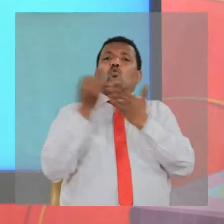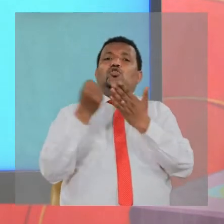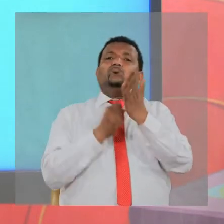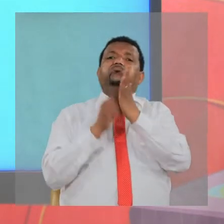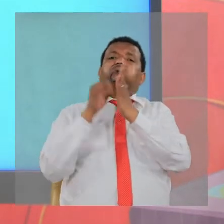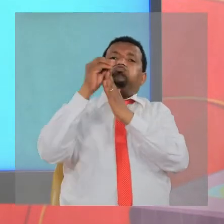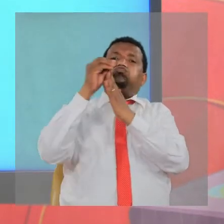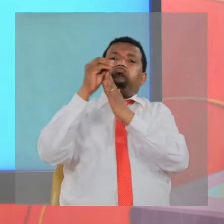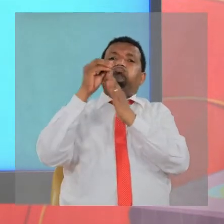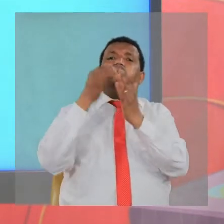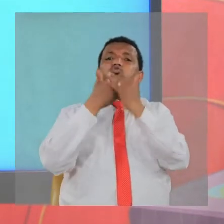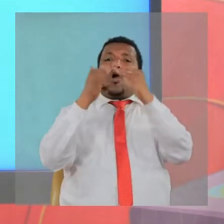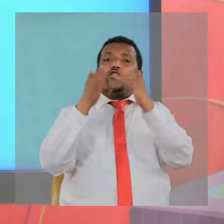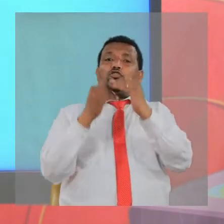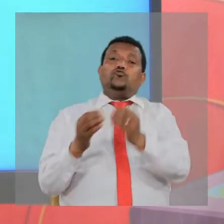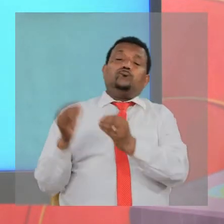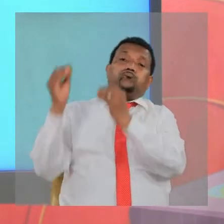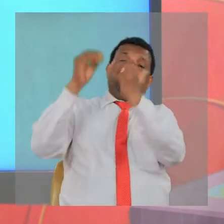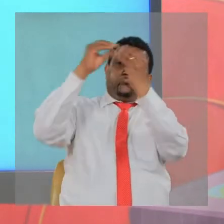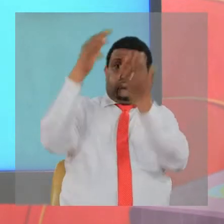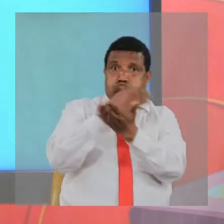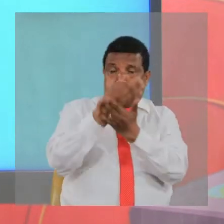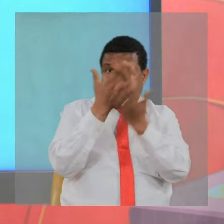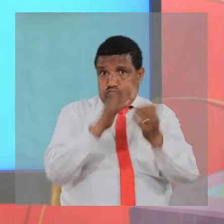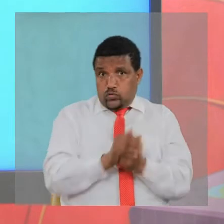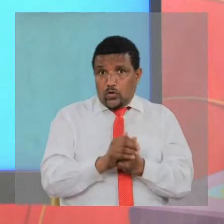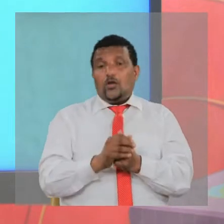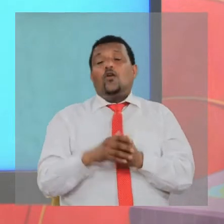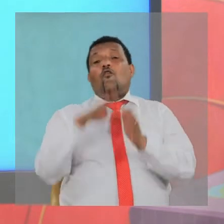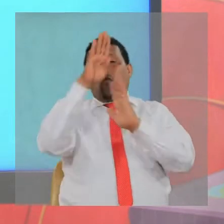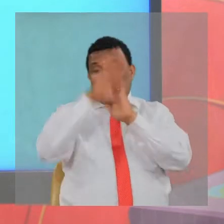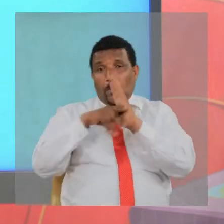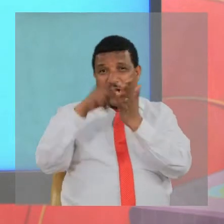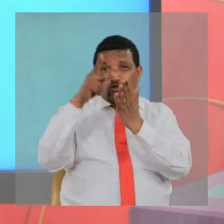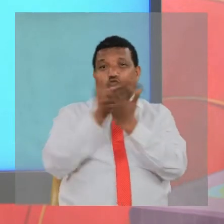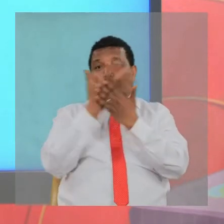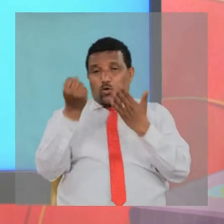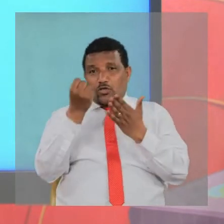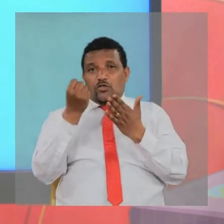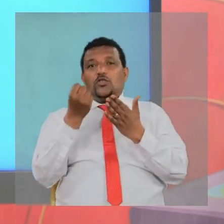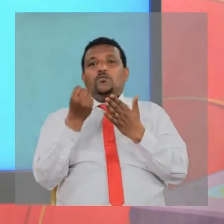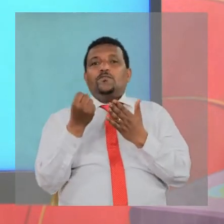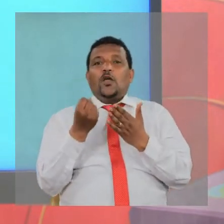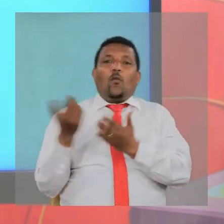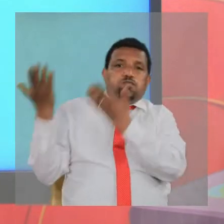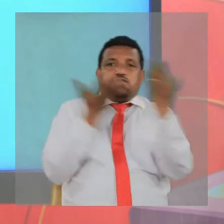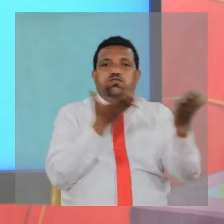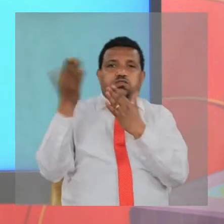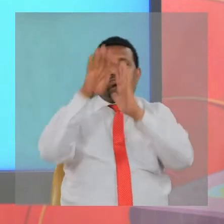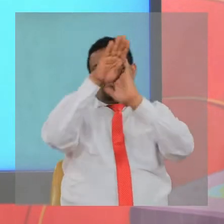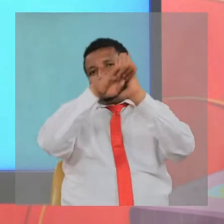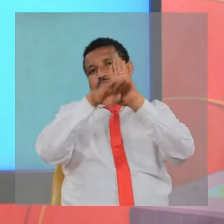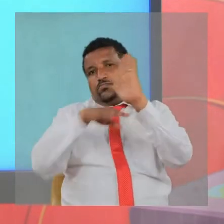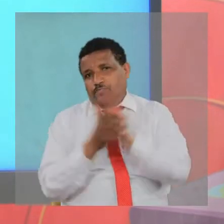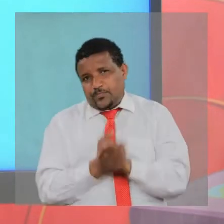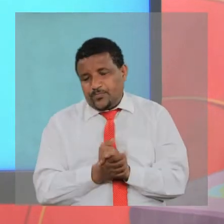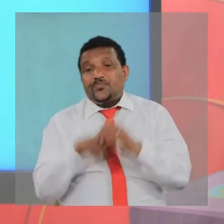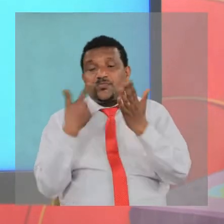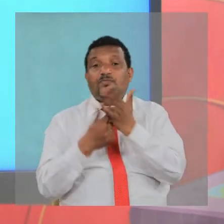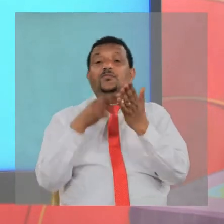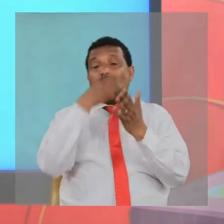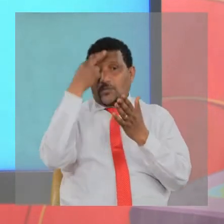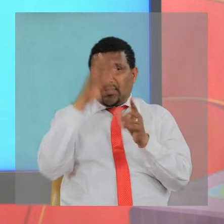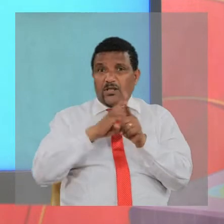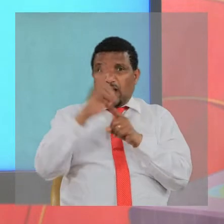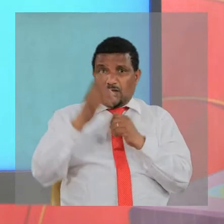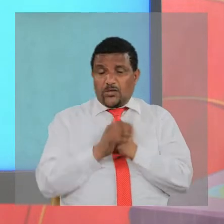will also increase, and with the fall in the price of a commodity, then the quantity supplied for a commodity will decline. So due to